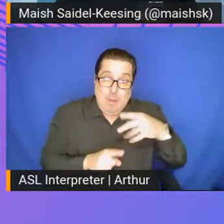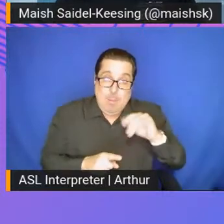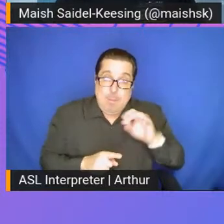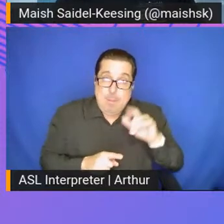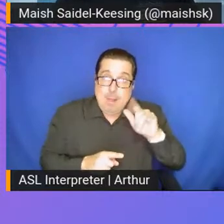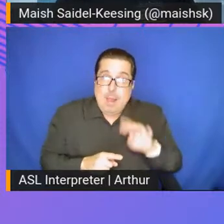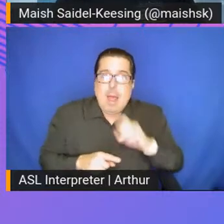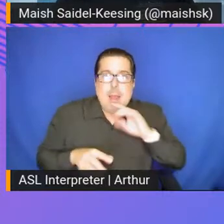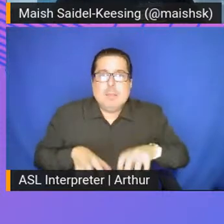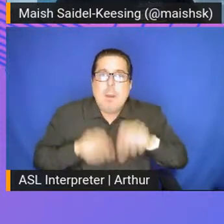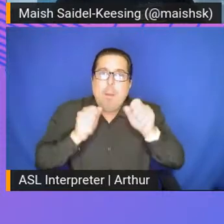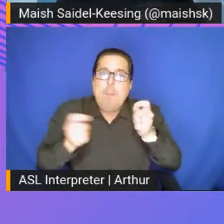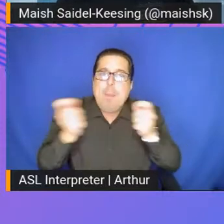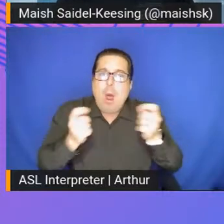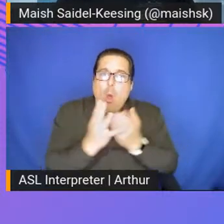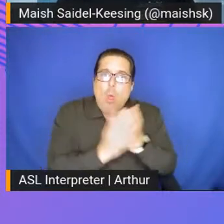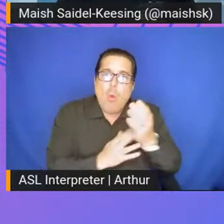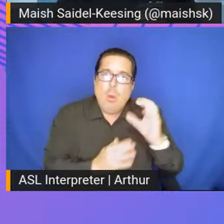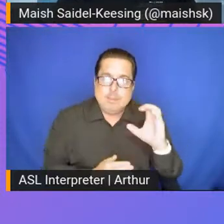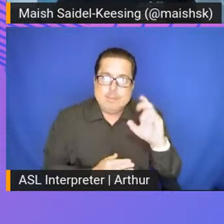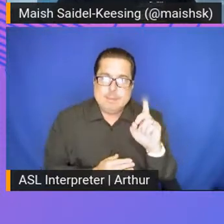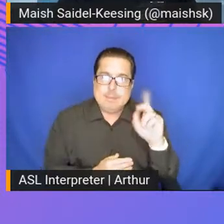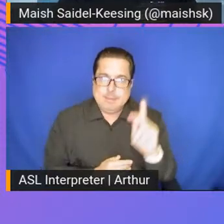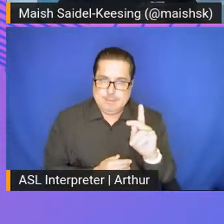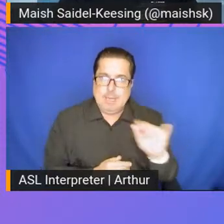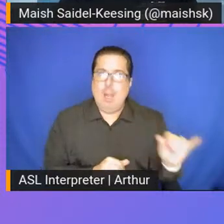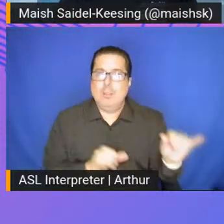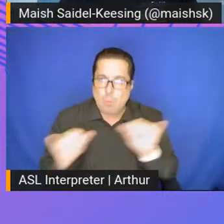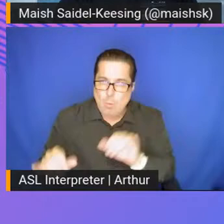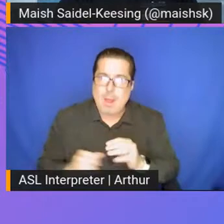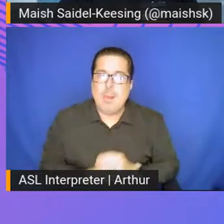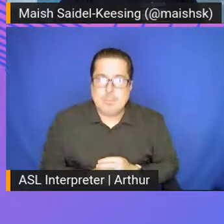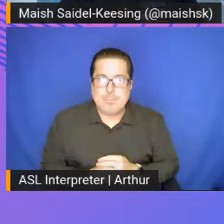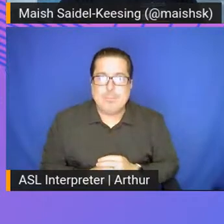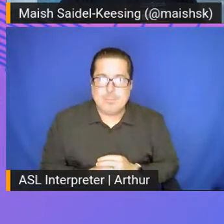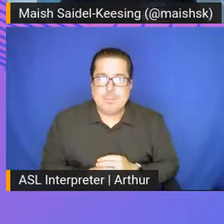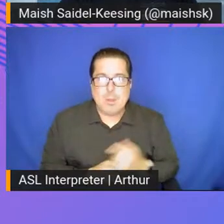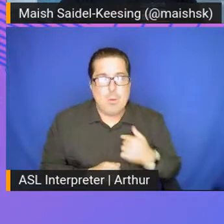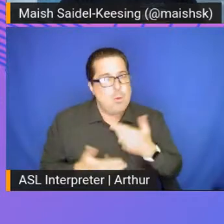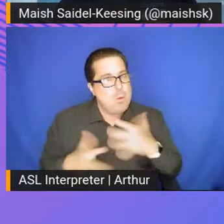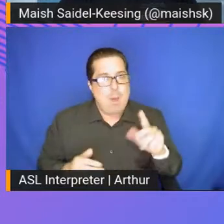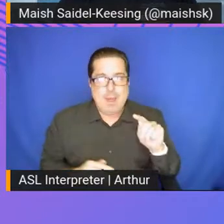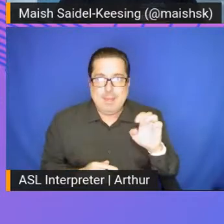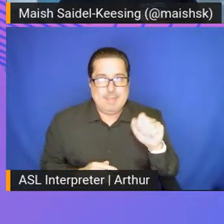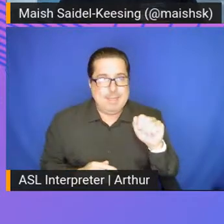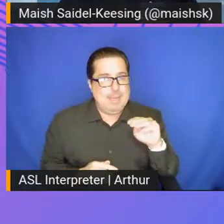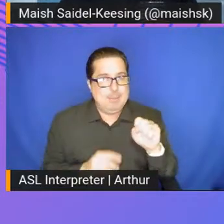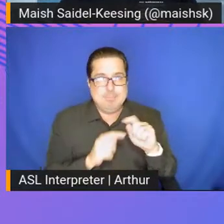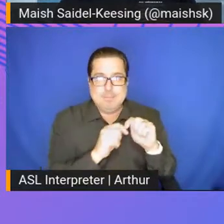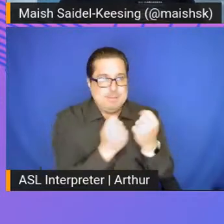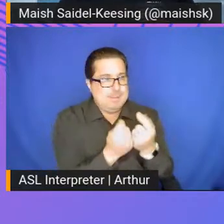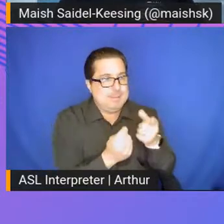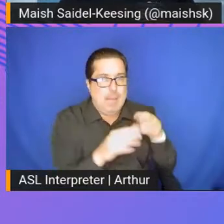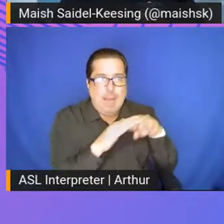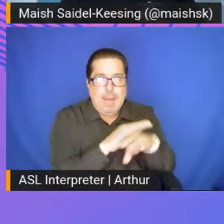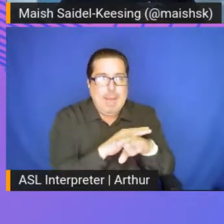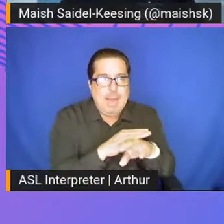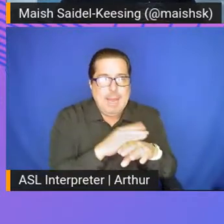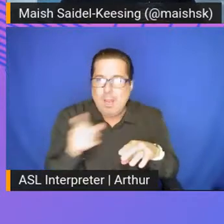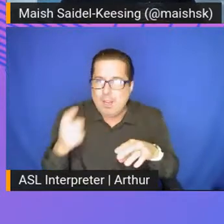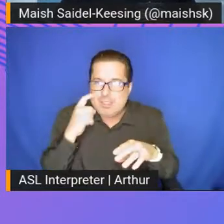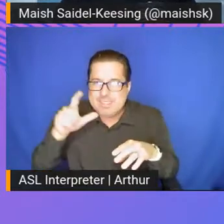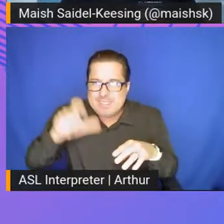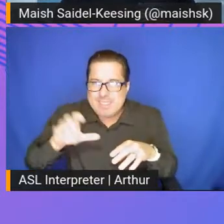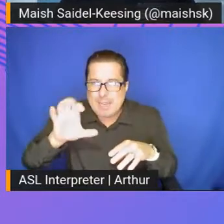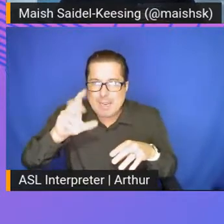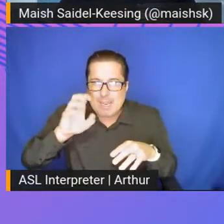managed through CDK as well. So we didn't want teams having to go in and what did you say? I like that, ClickOps. We